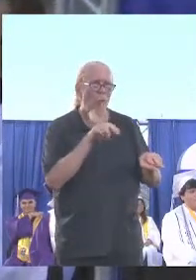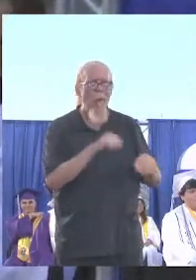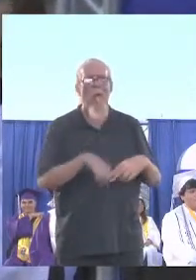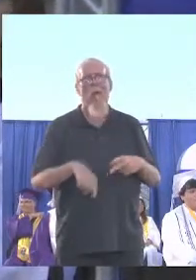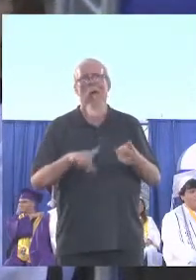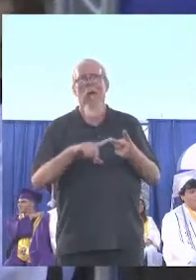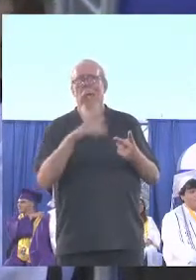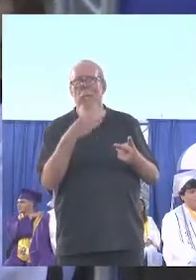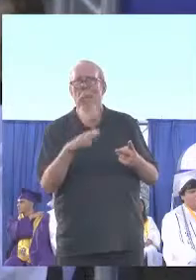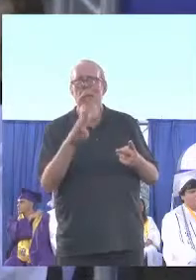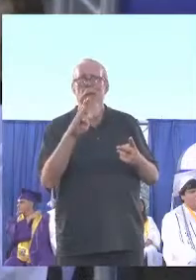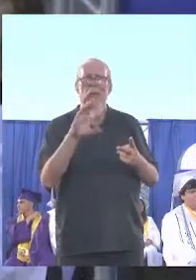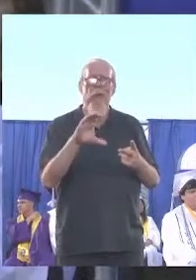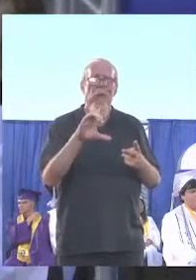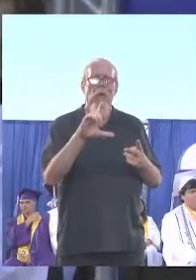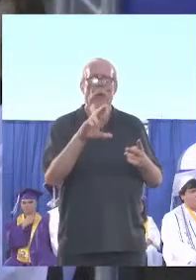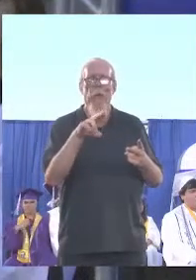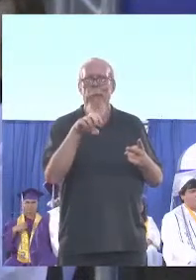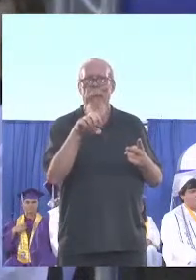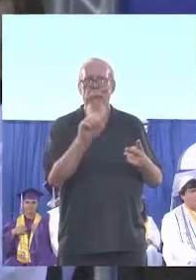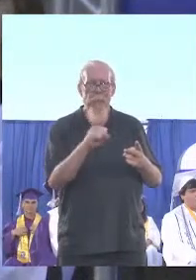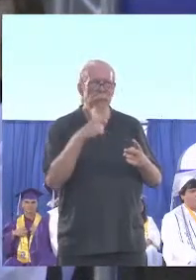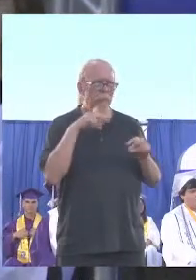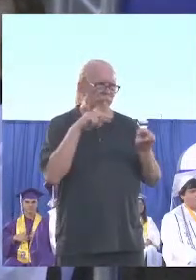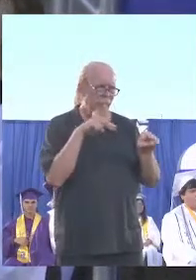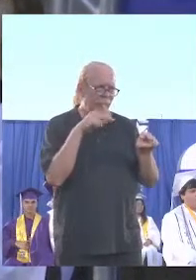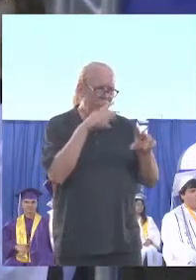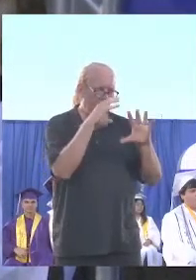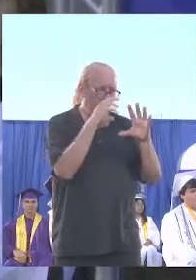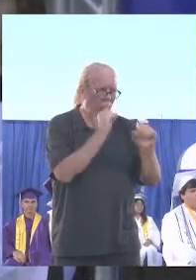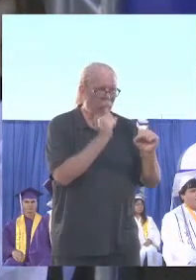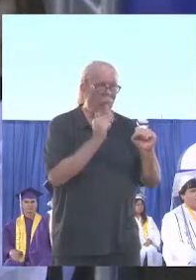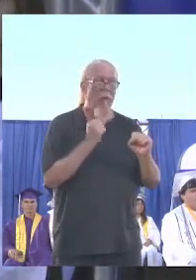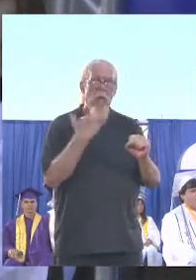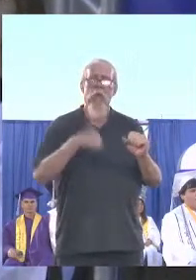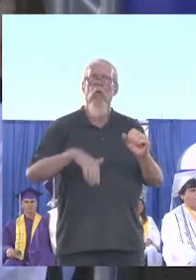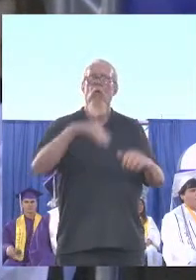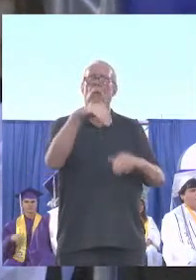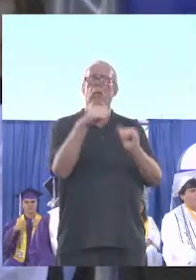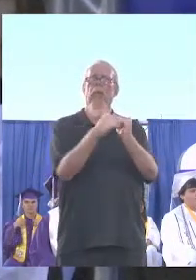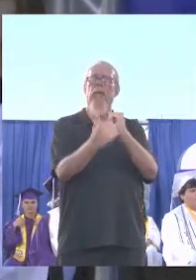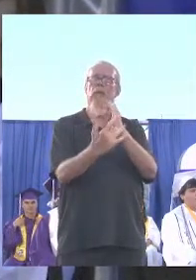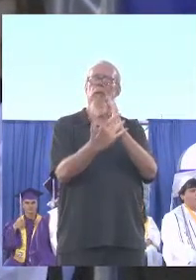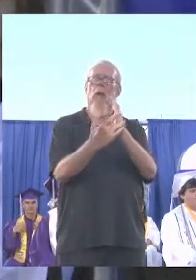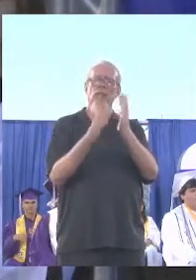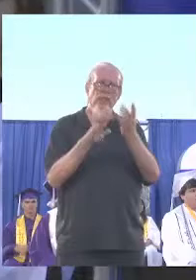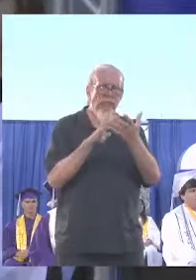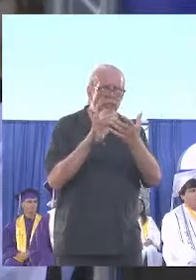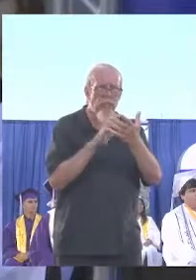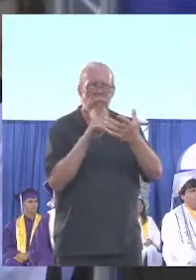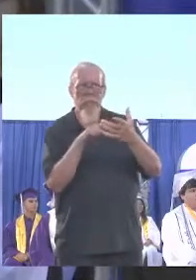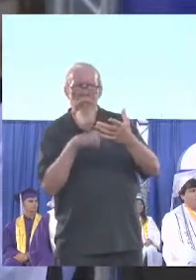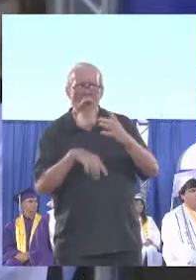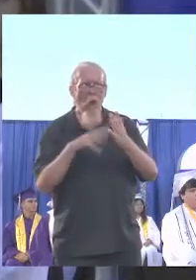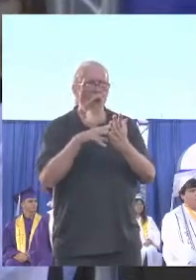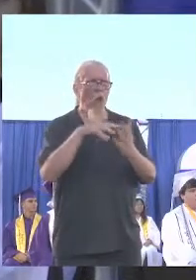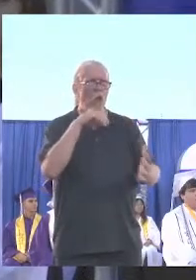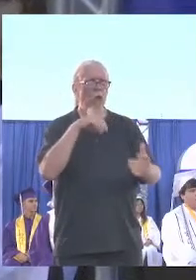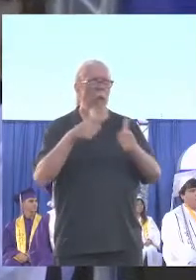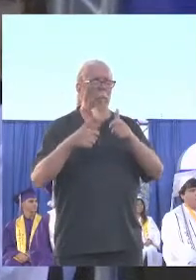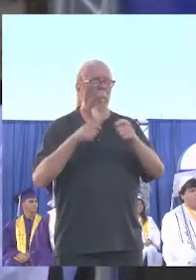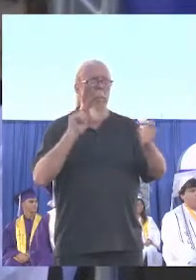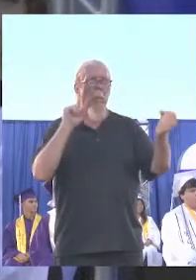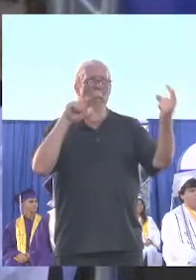at our fingertips, a part of the first generation that grew up with technology. Growing up through this, we were able to learn how to communicate with people all around the